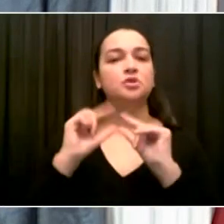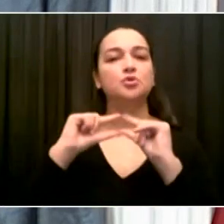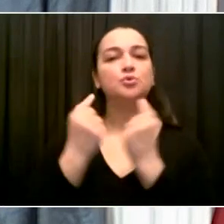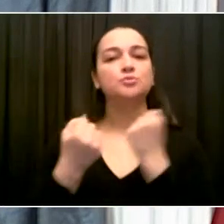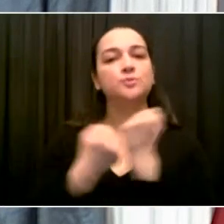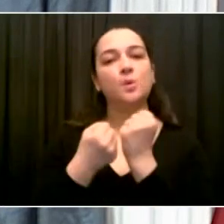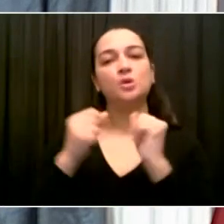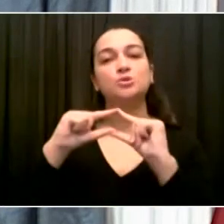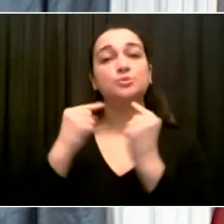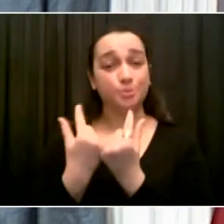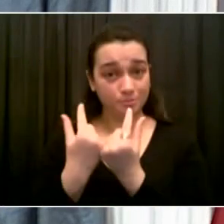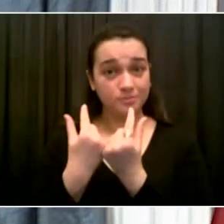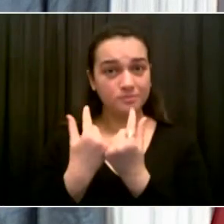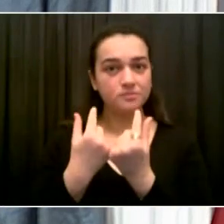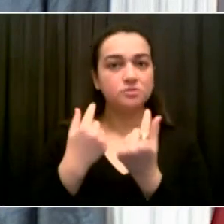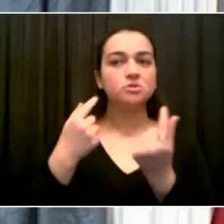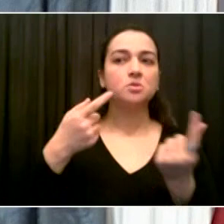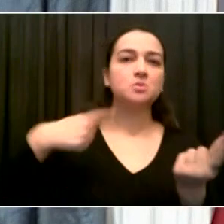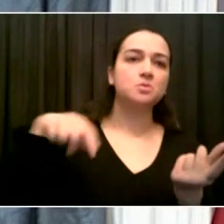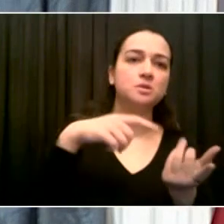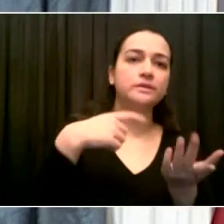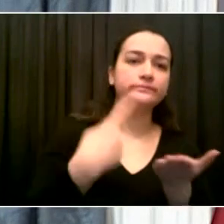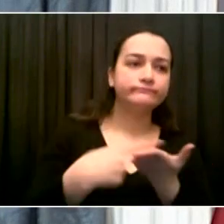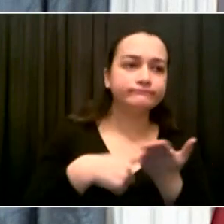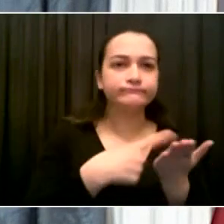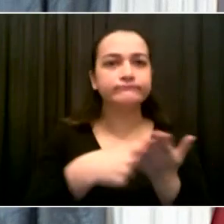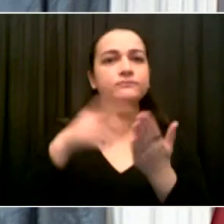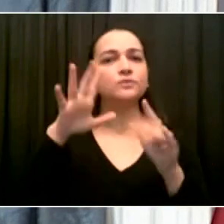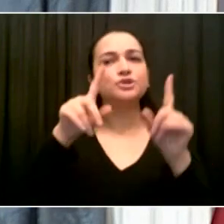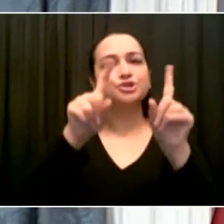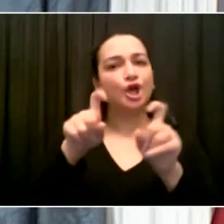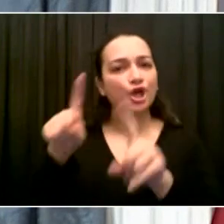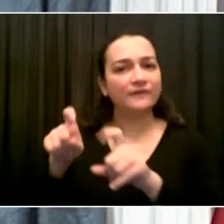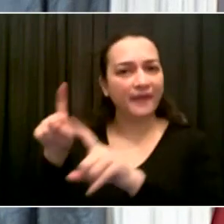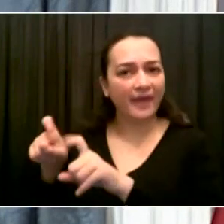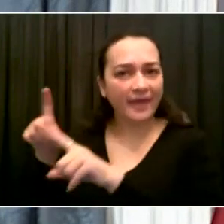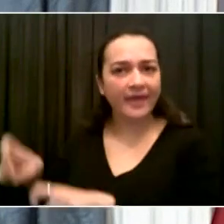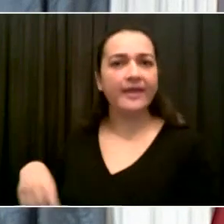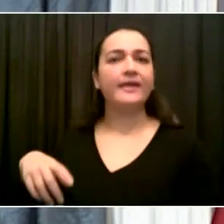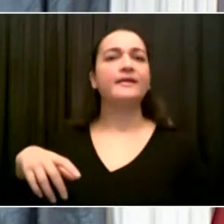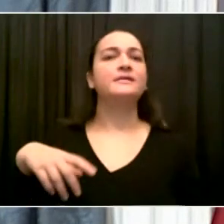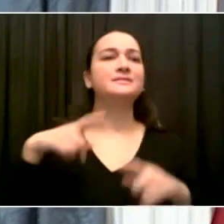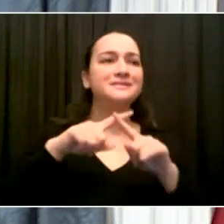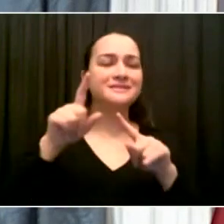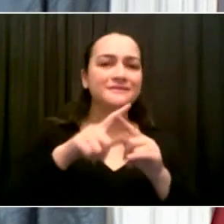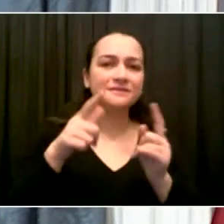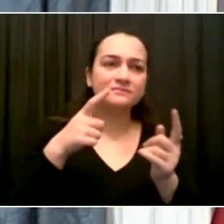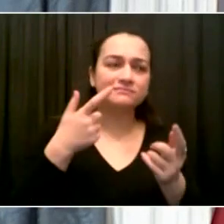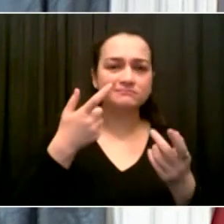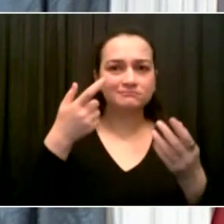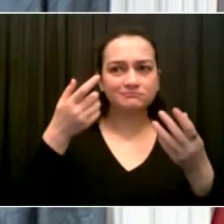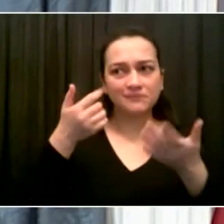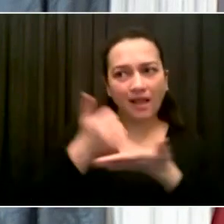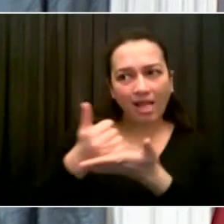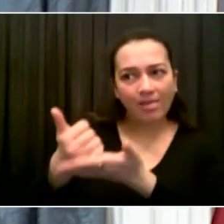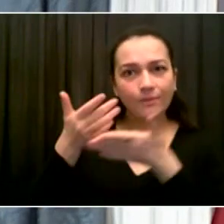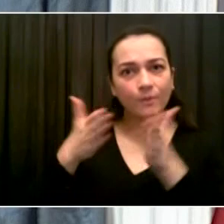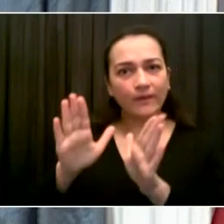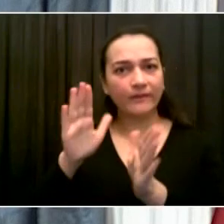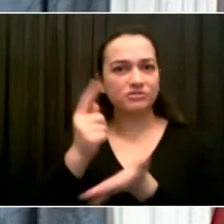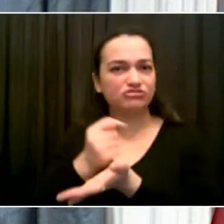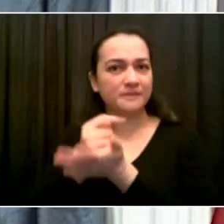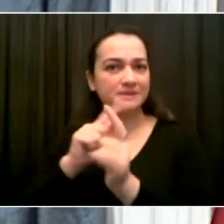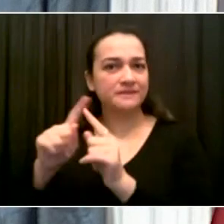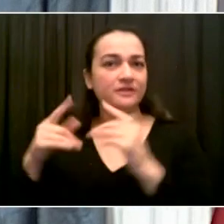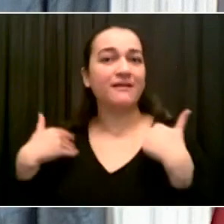by COVID-19 in our city and across the country. We don't want this to be coercive. We don't want people to feel that they must participate in any kind of